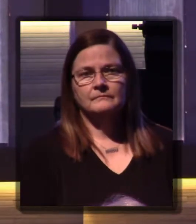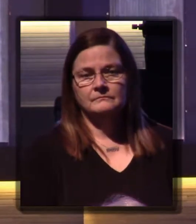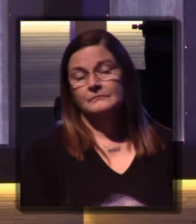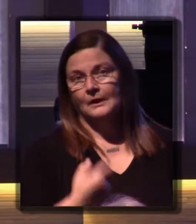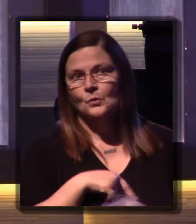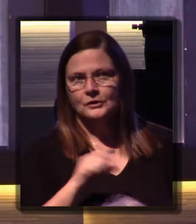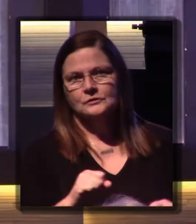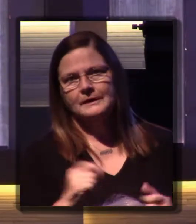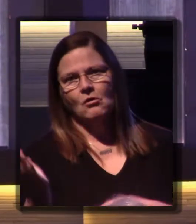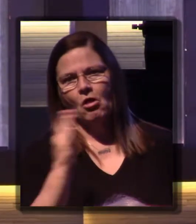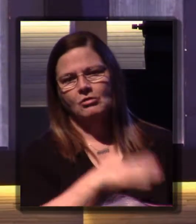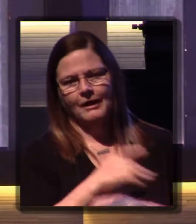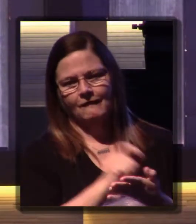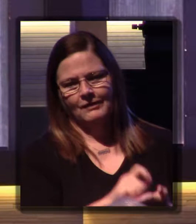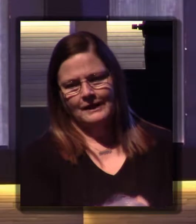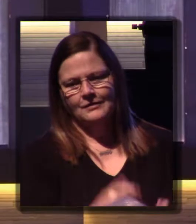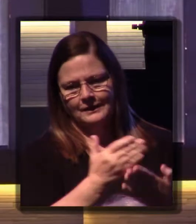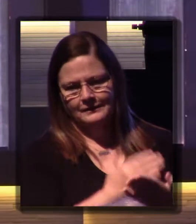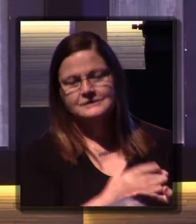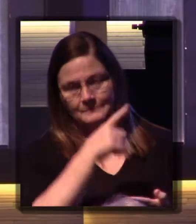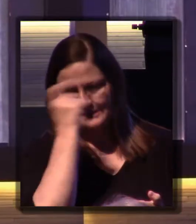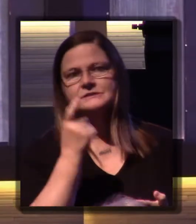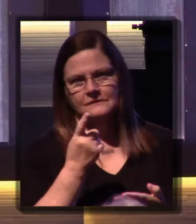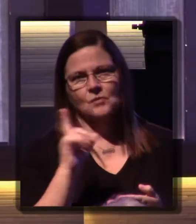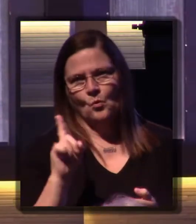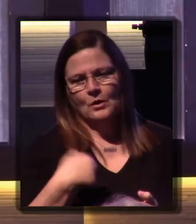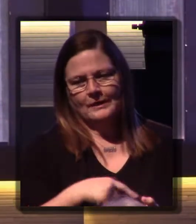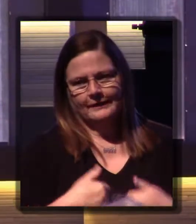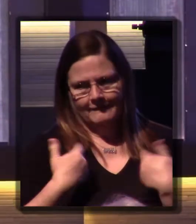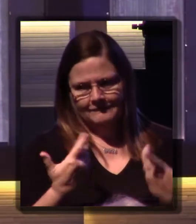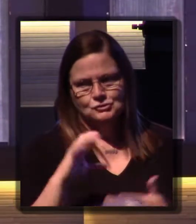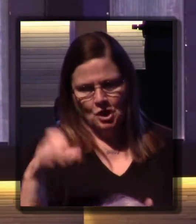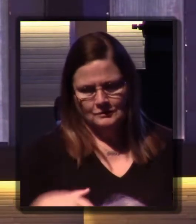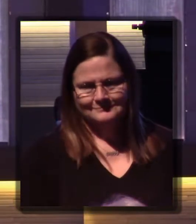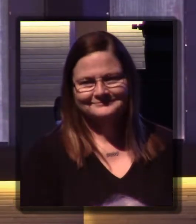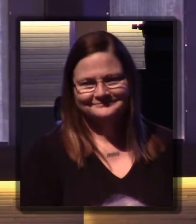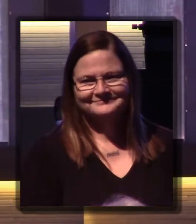We could spend all day filling out that list for obvious reasons because of where we live. So,